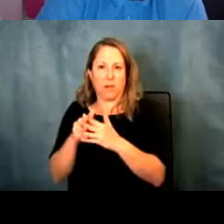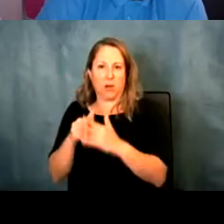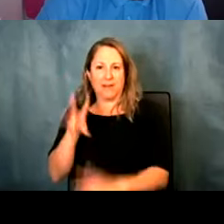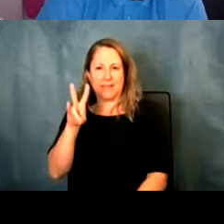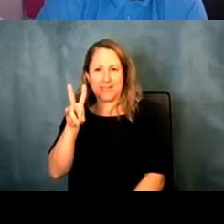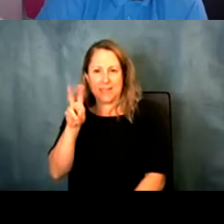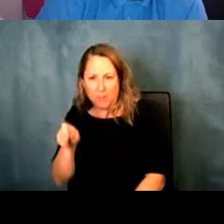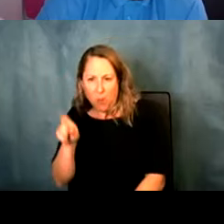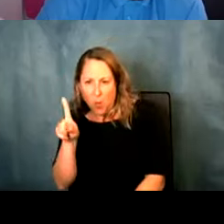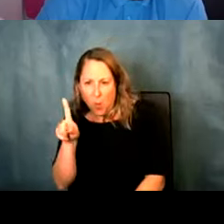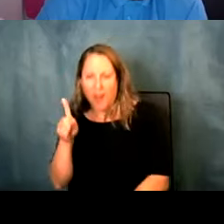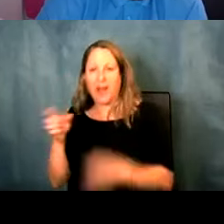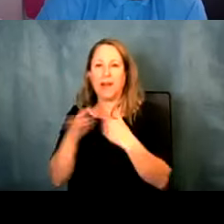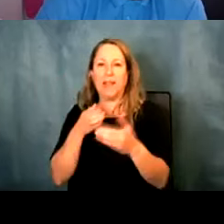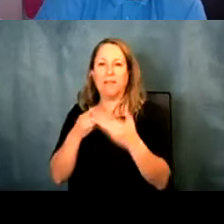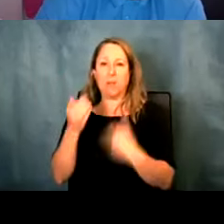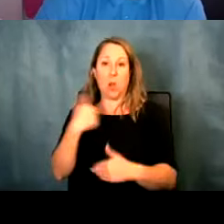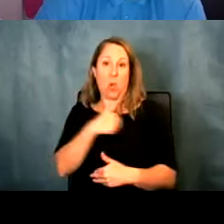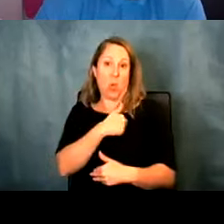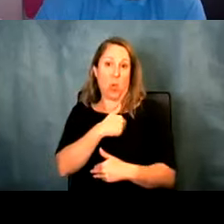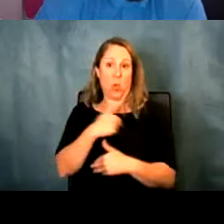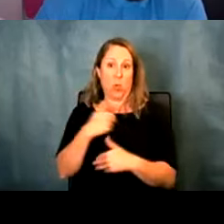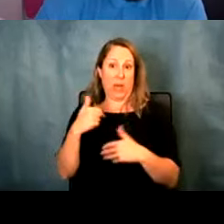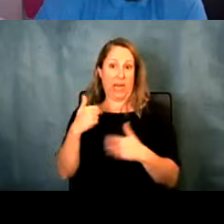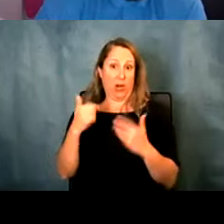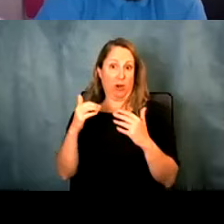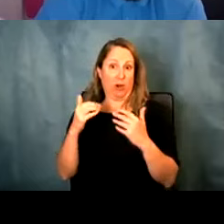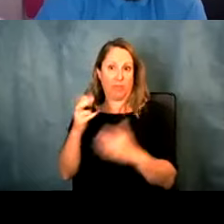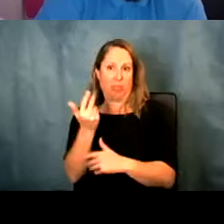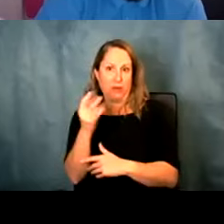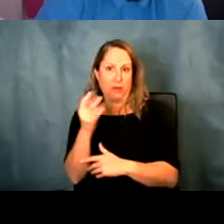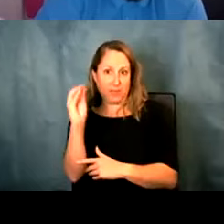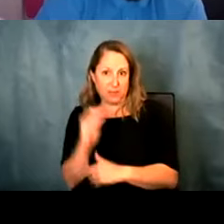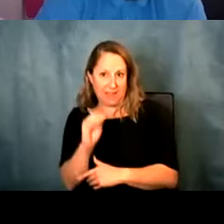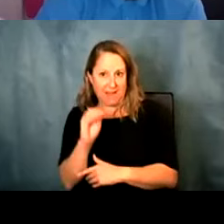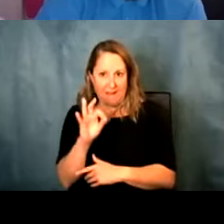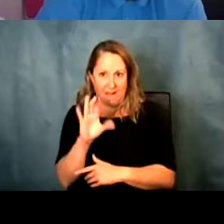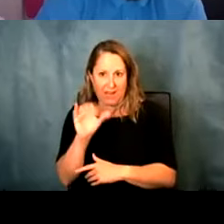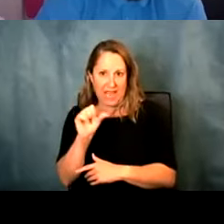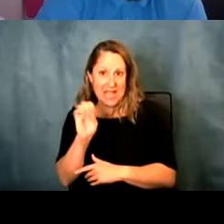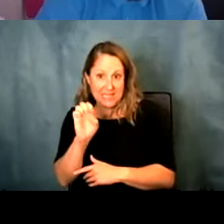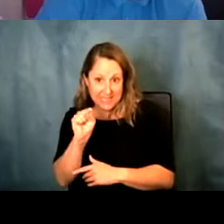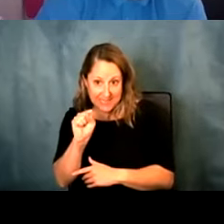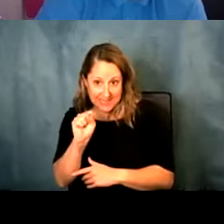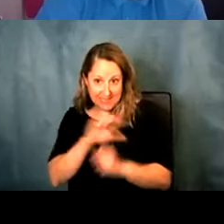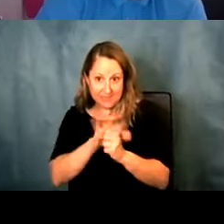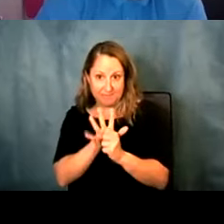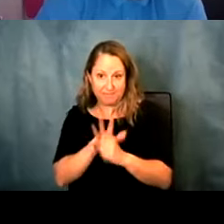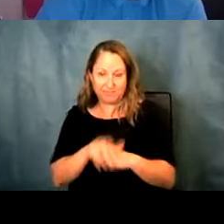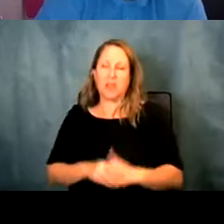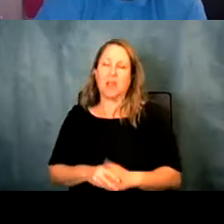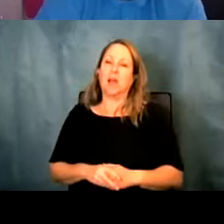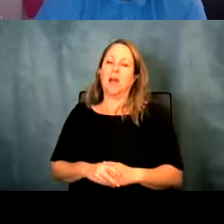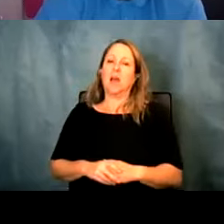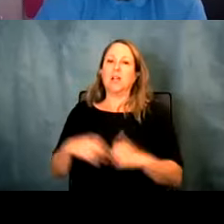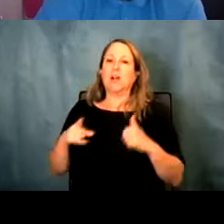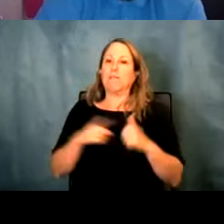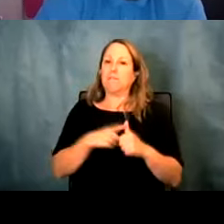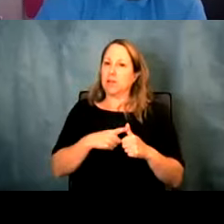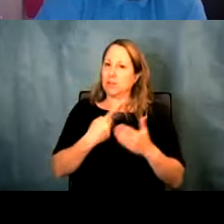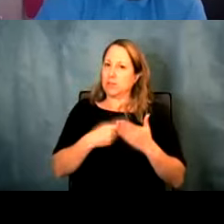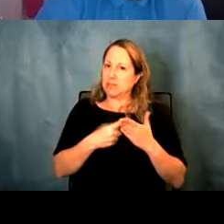we make up 13% of the cases. So that was just the comparison, kind of looking, one is looking at who's been vaccinated,